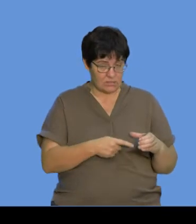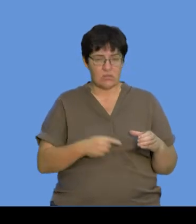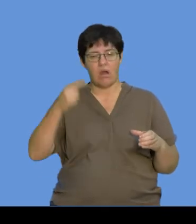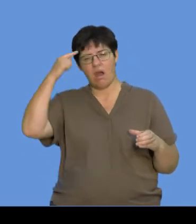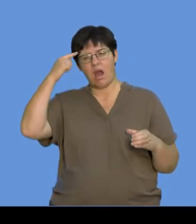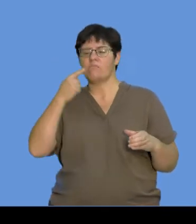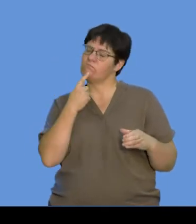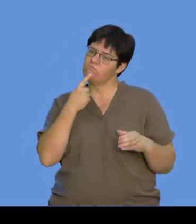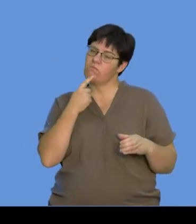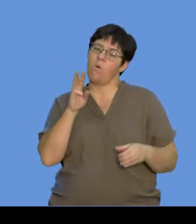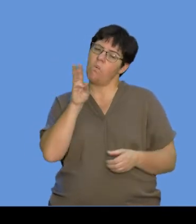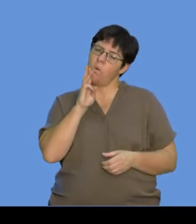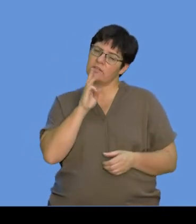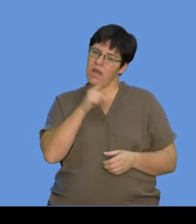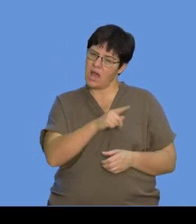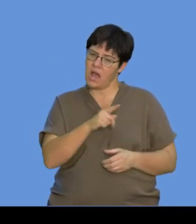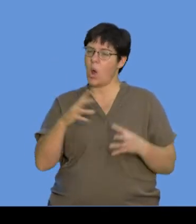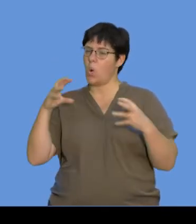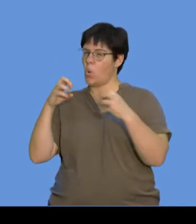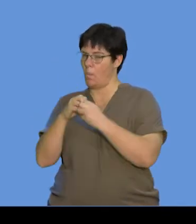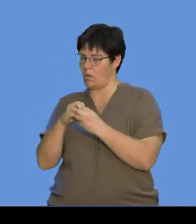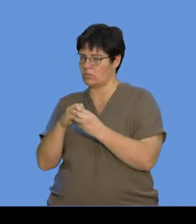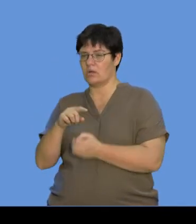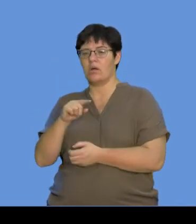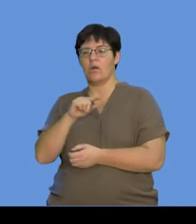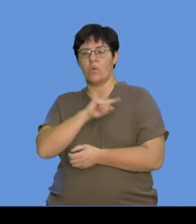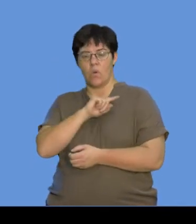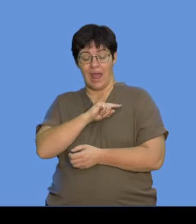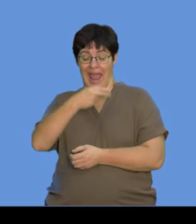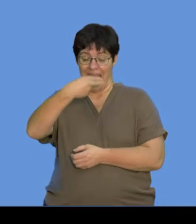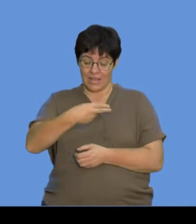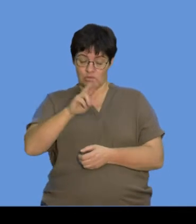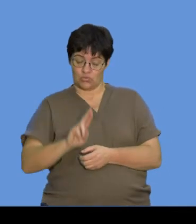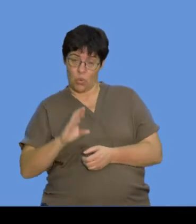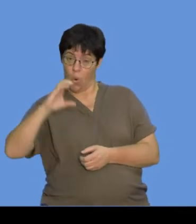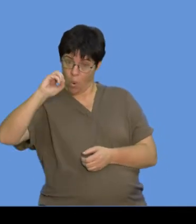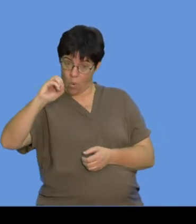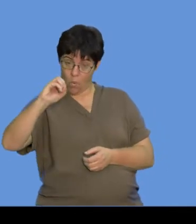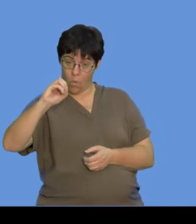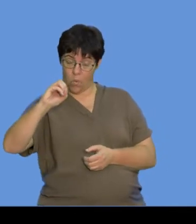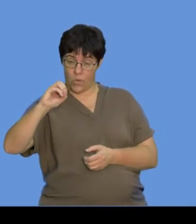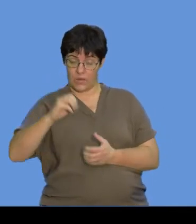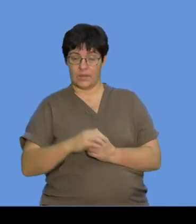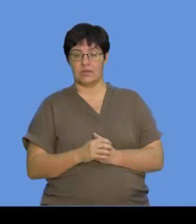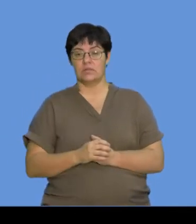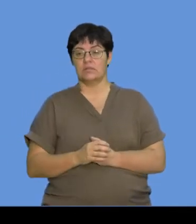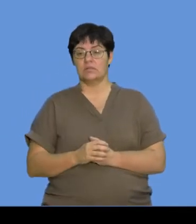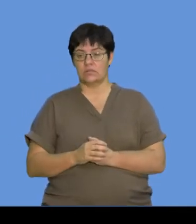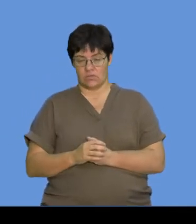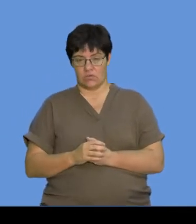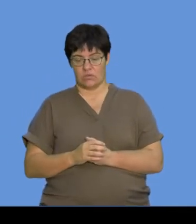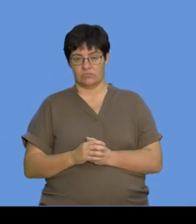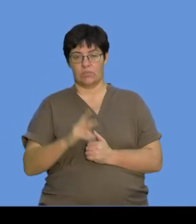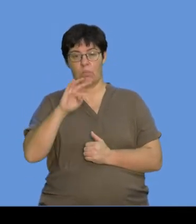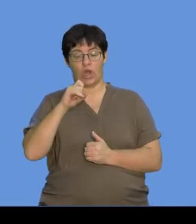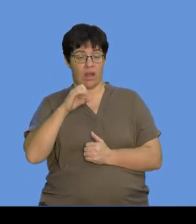present in a glass of water? So the thinking is, water, first of all, is a compound, YH2O, okay? That's our